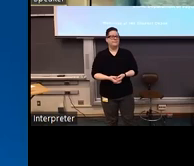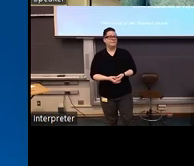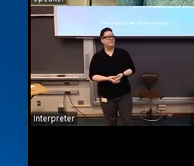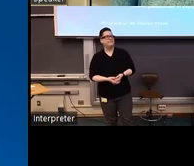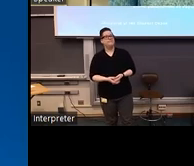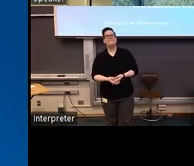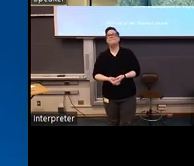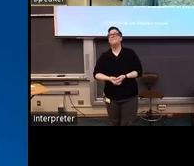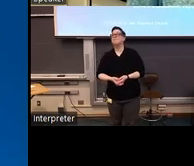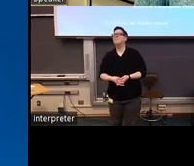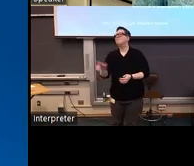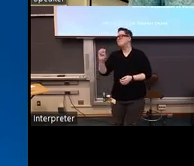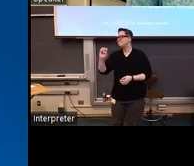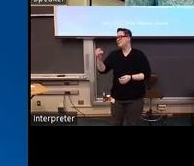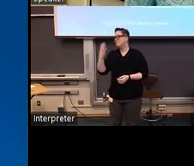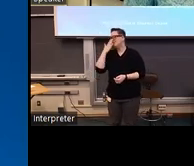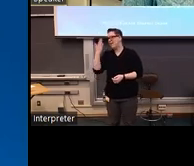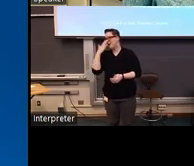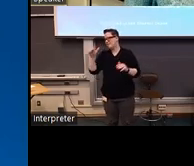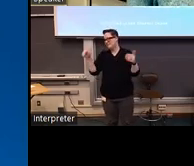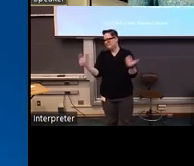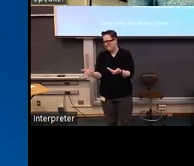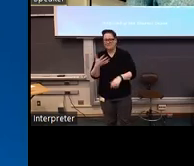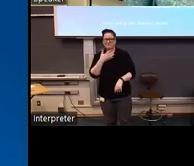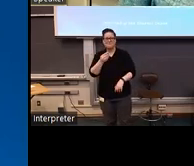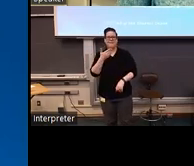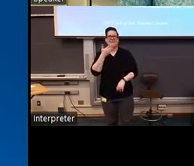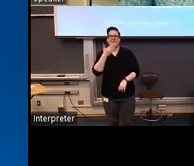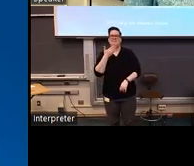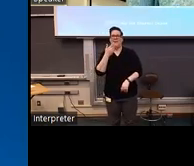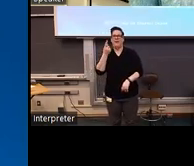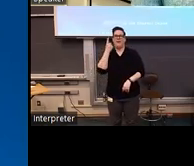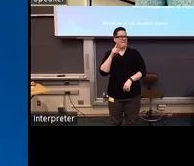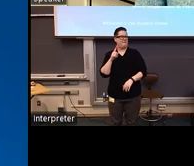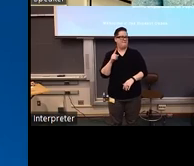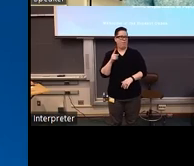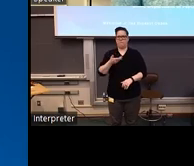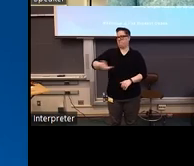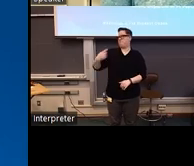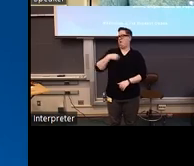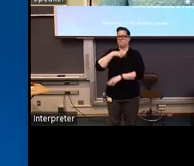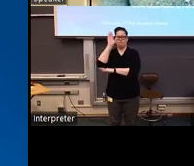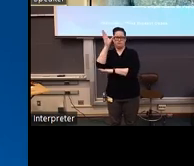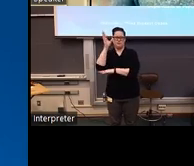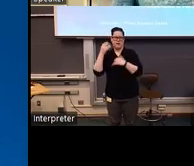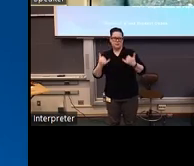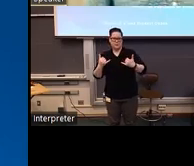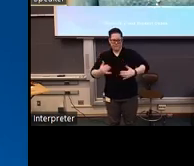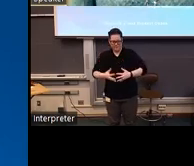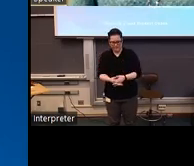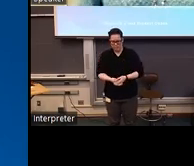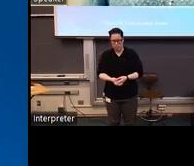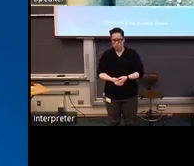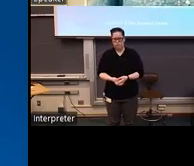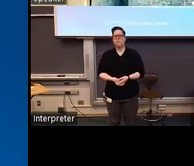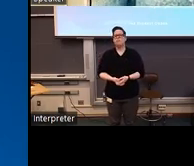And thank you, EJ, for that introduction and for giving Angela and I the opportunity to present here today. So it